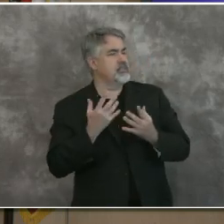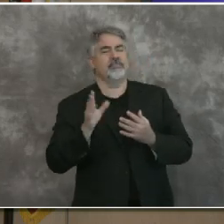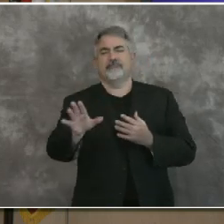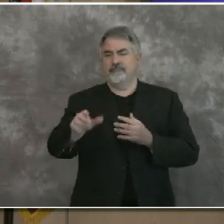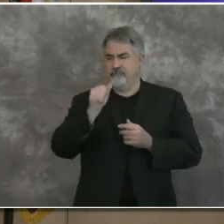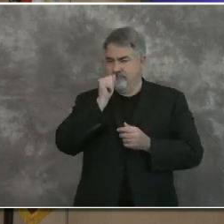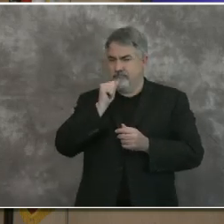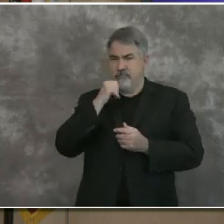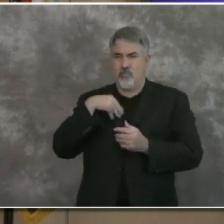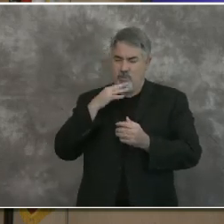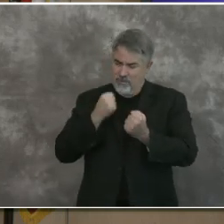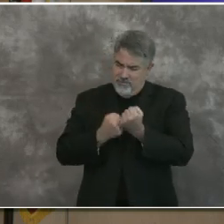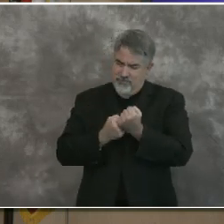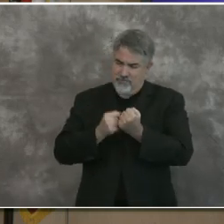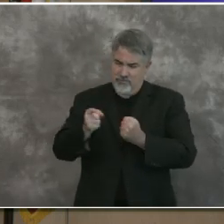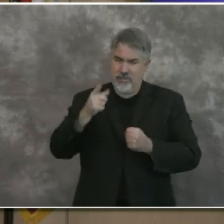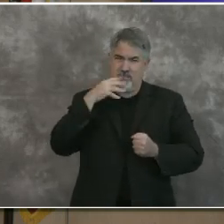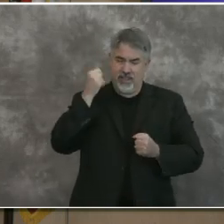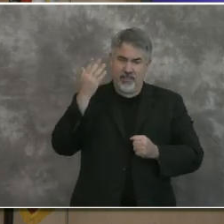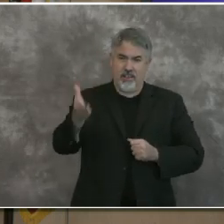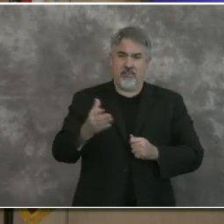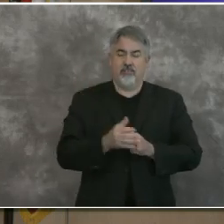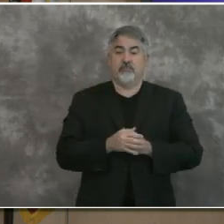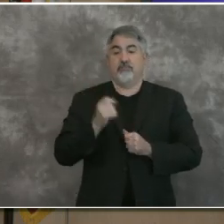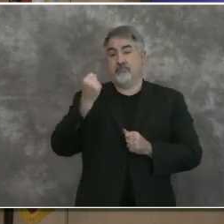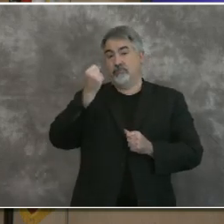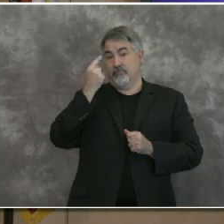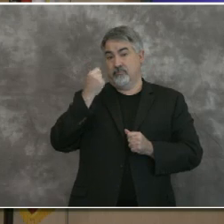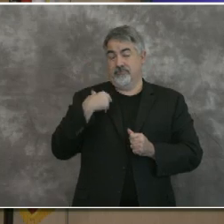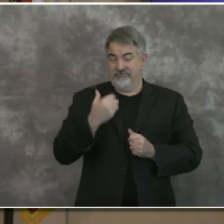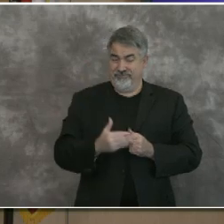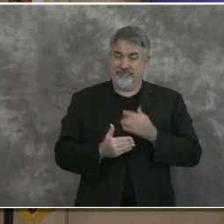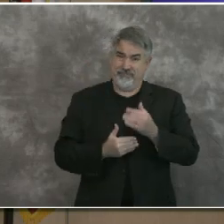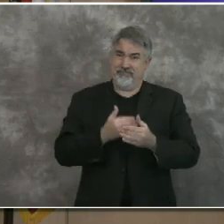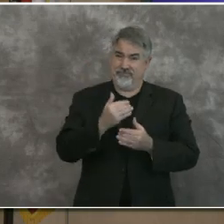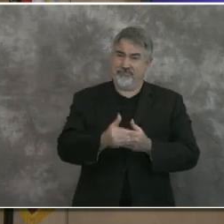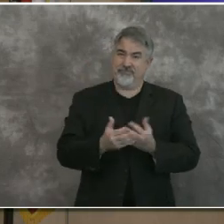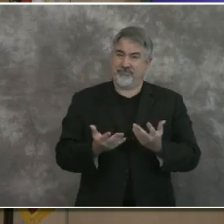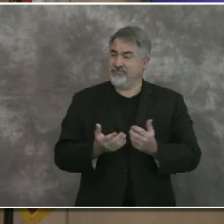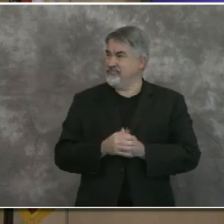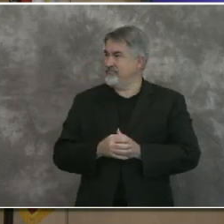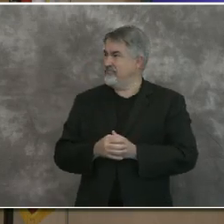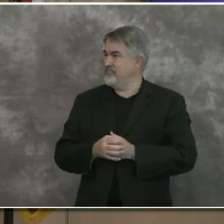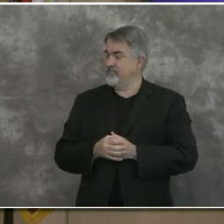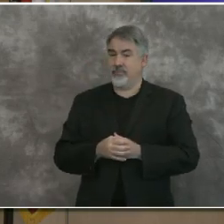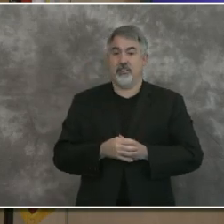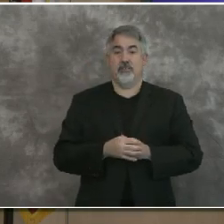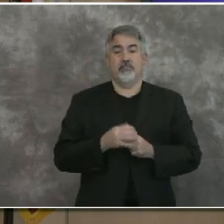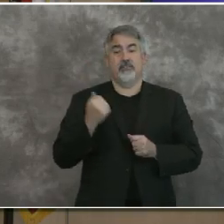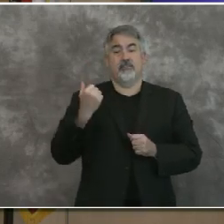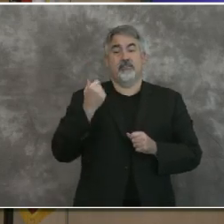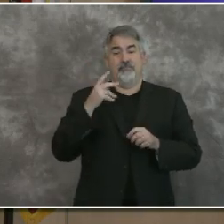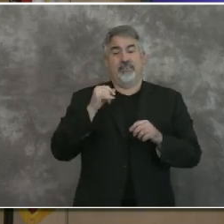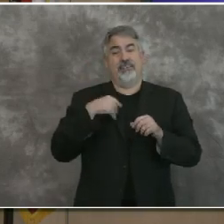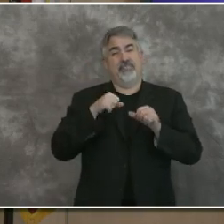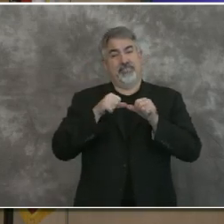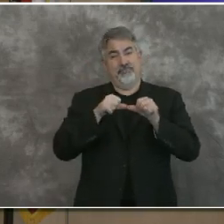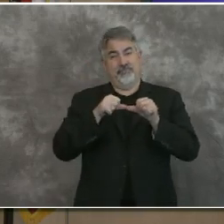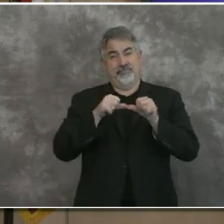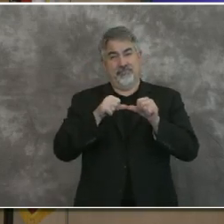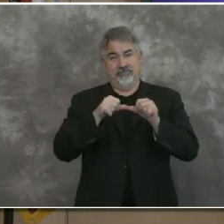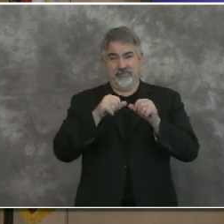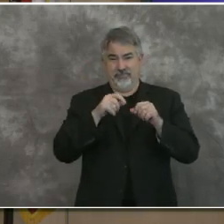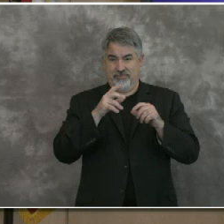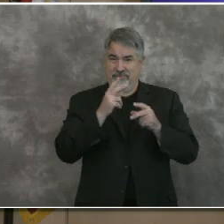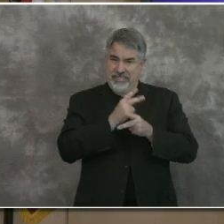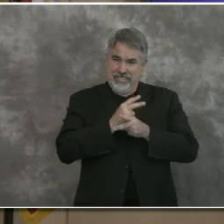do. But as we continue to move forward, we are going to have to continue to do it in that same spirit, under